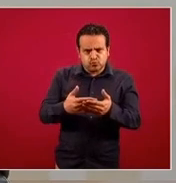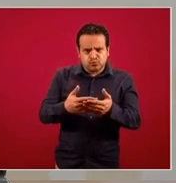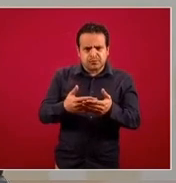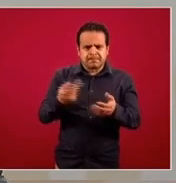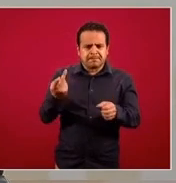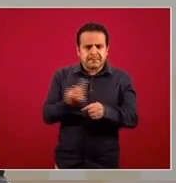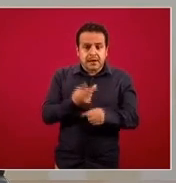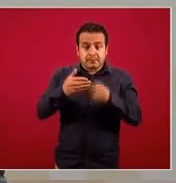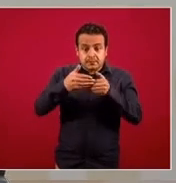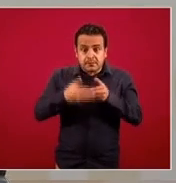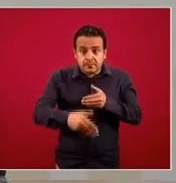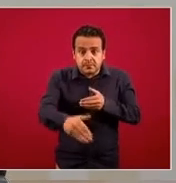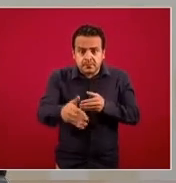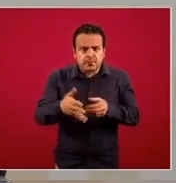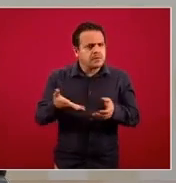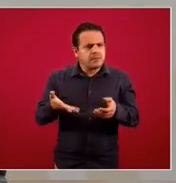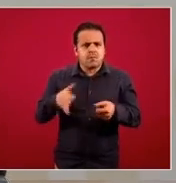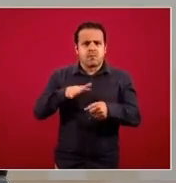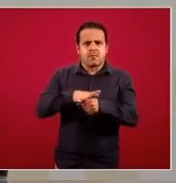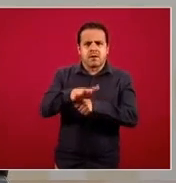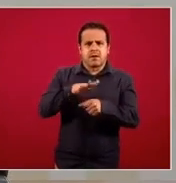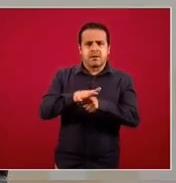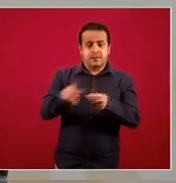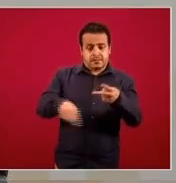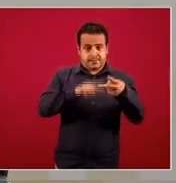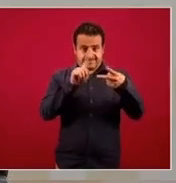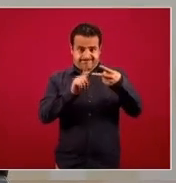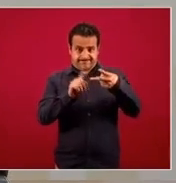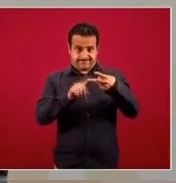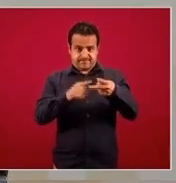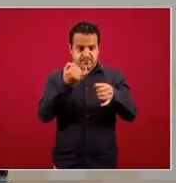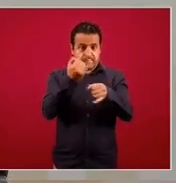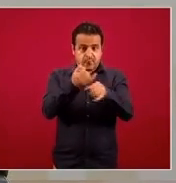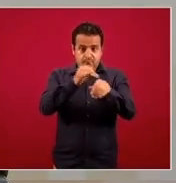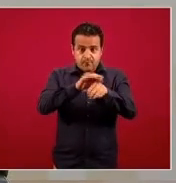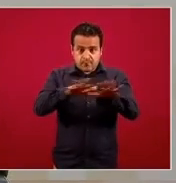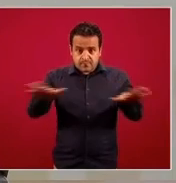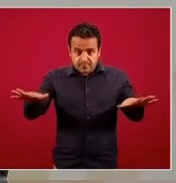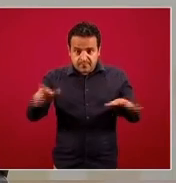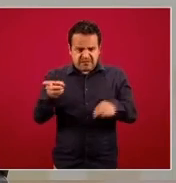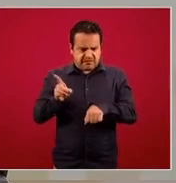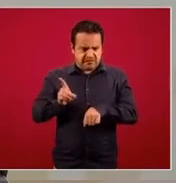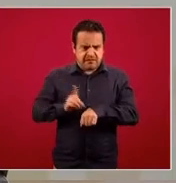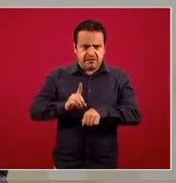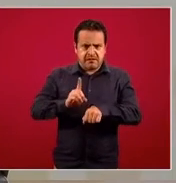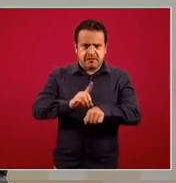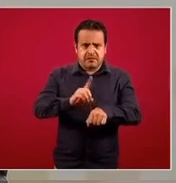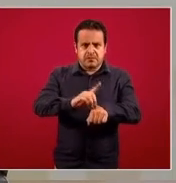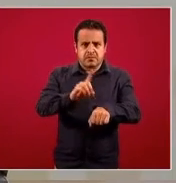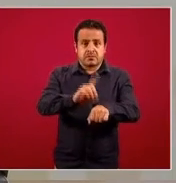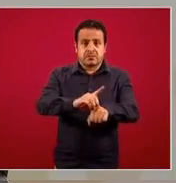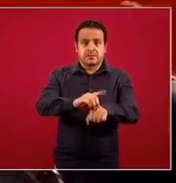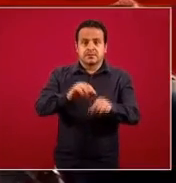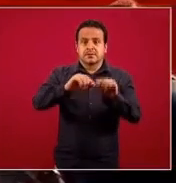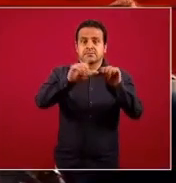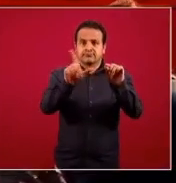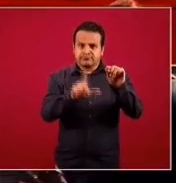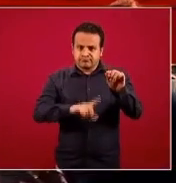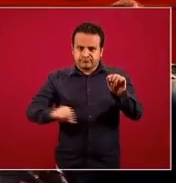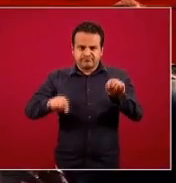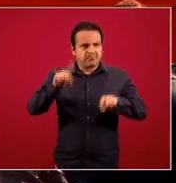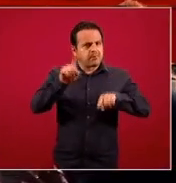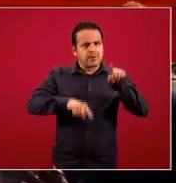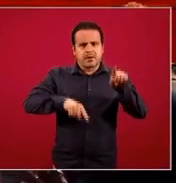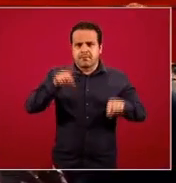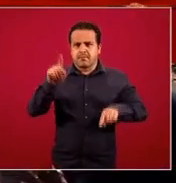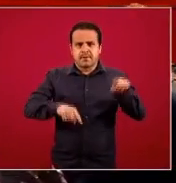going to be a brief summary of our current situation. The second one will be the daily technical report, and